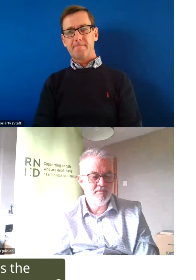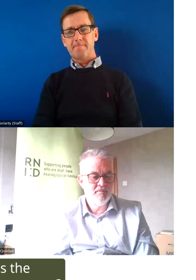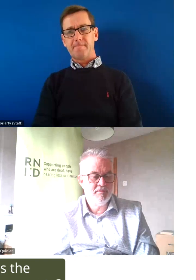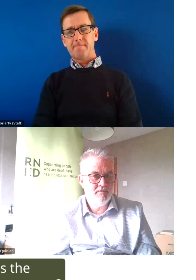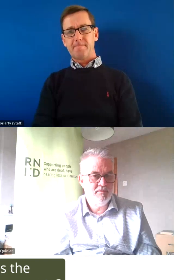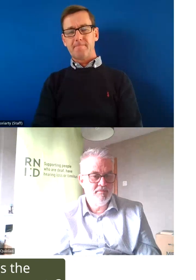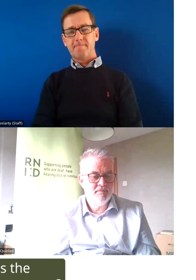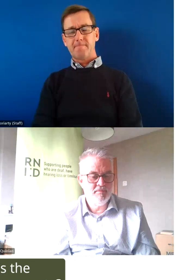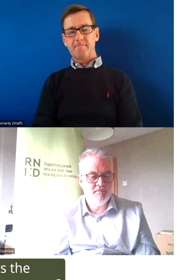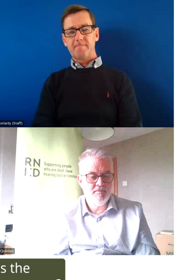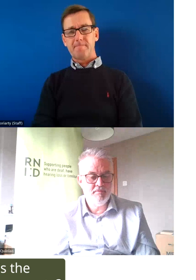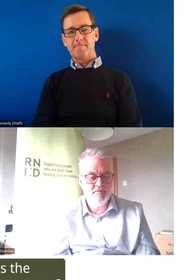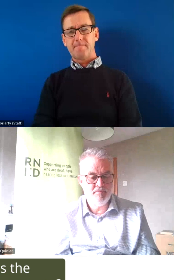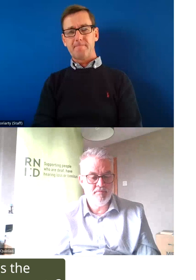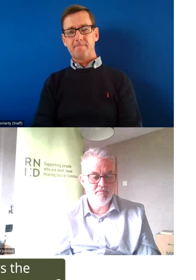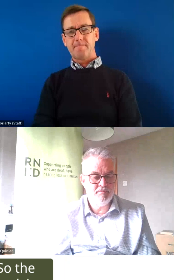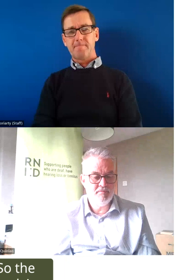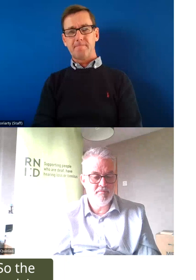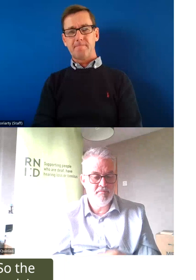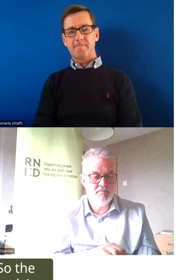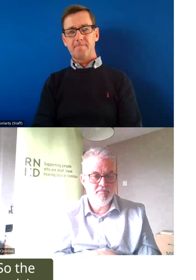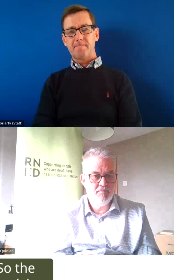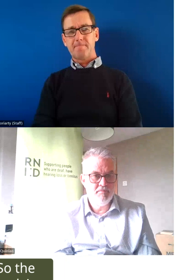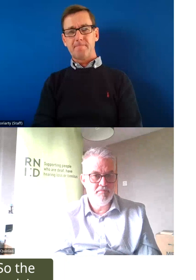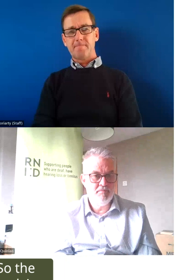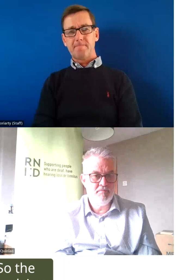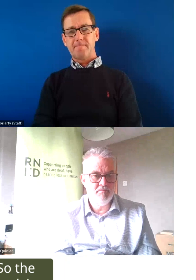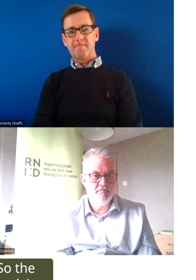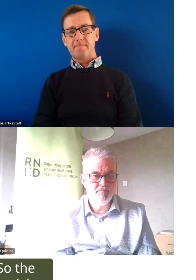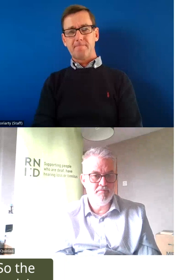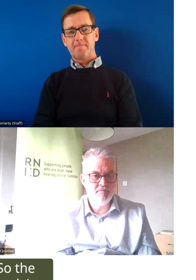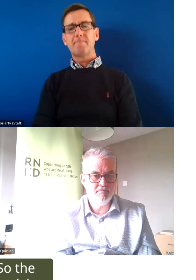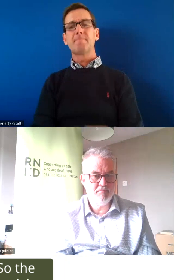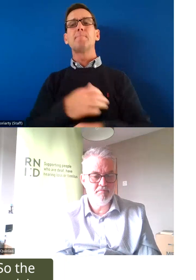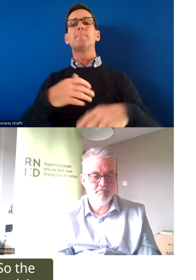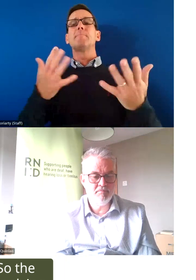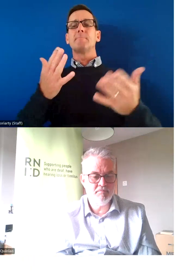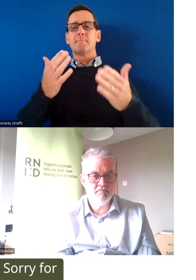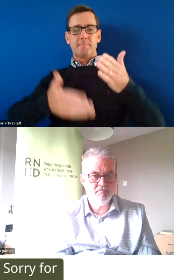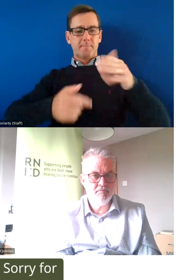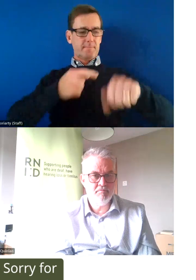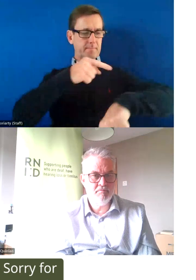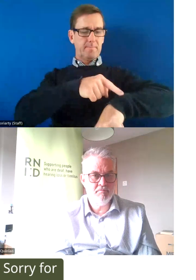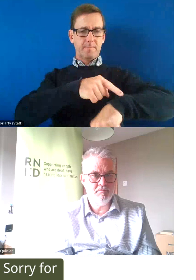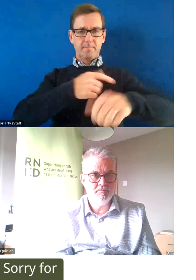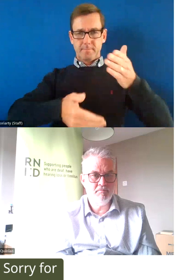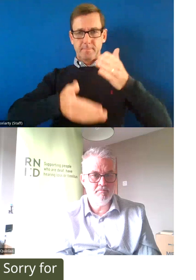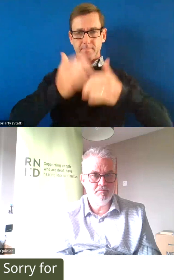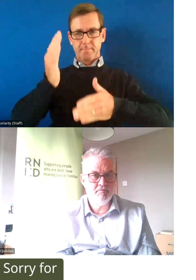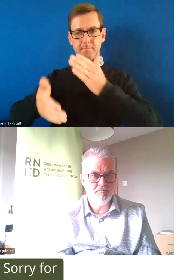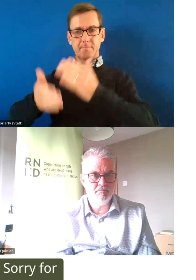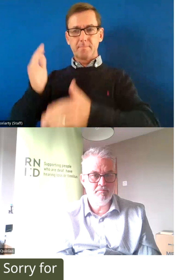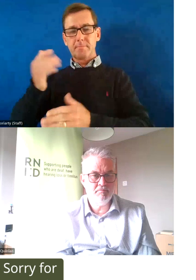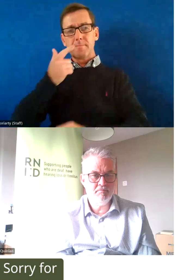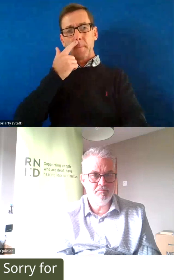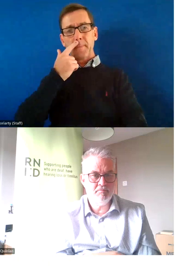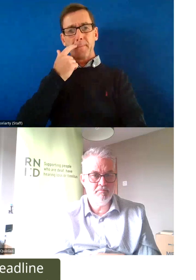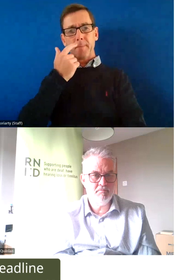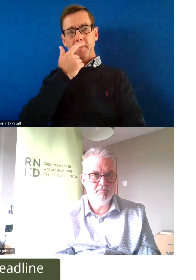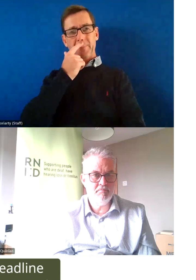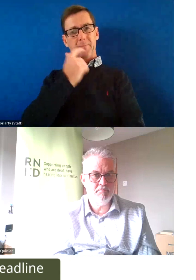the deadline for a proxy vote? Right, yes. So the deadline for applying for a proxy